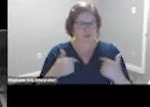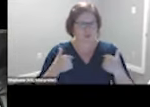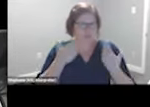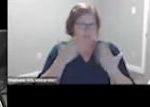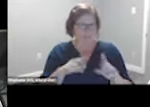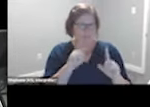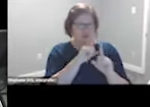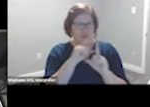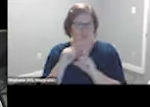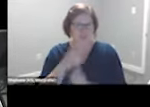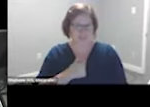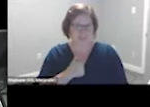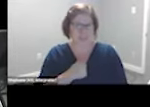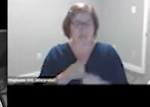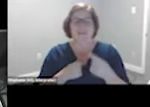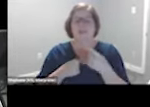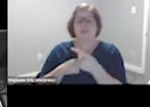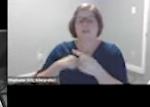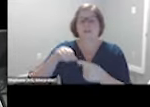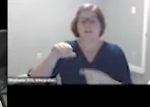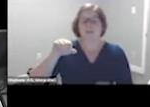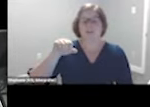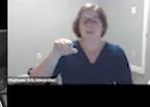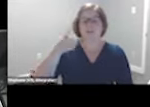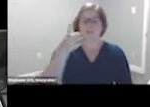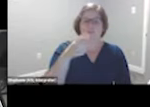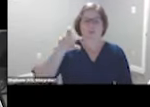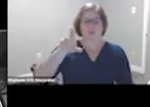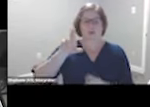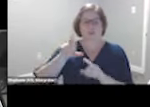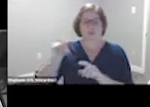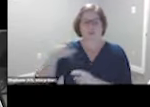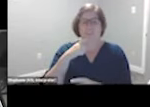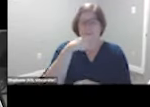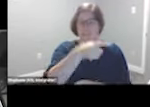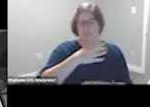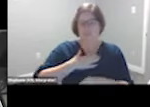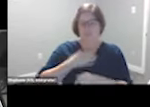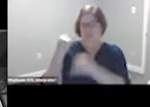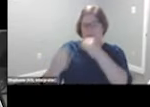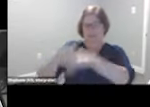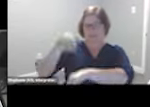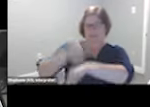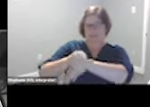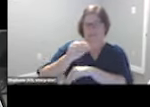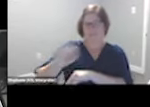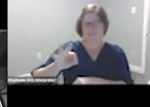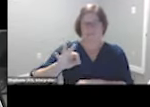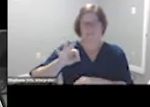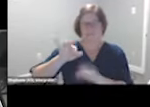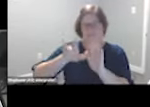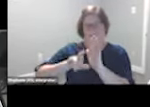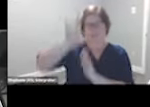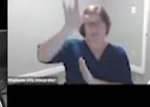me. Yeah, this is my last night of the space flight. So we had some kind of a farewell party because three of